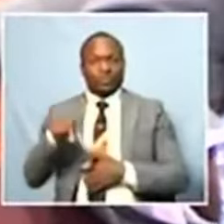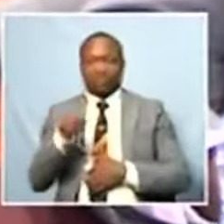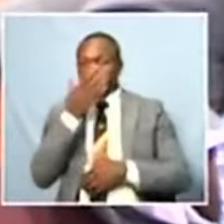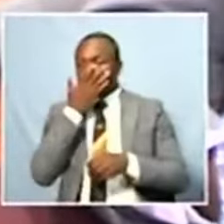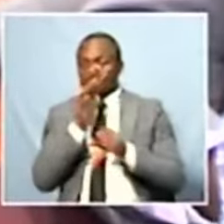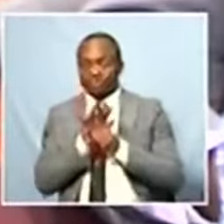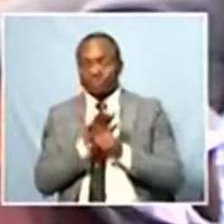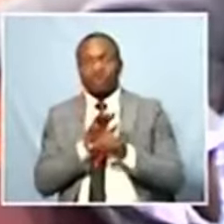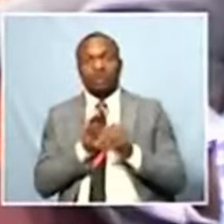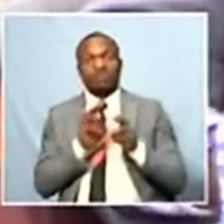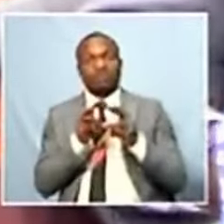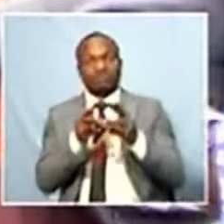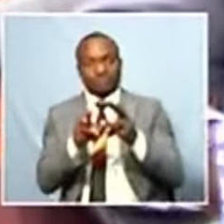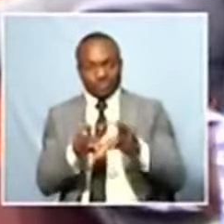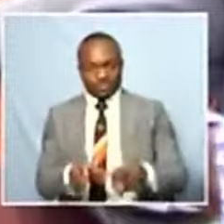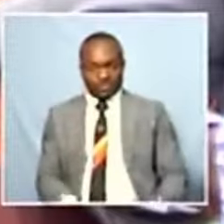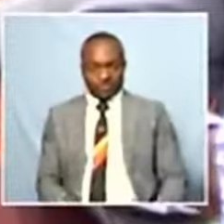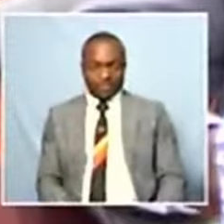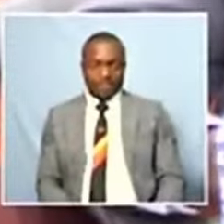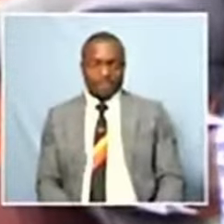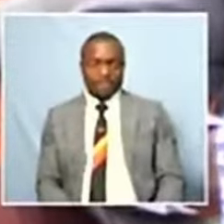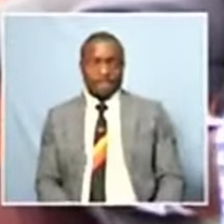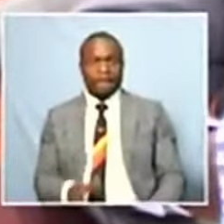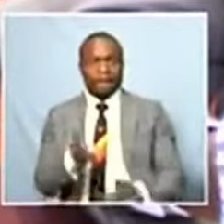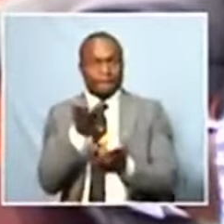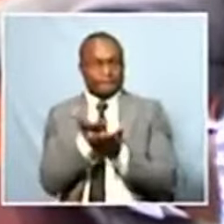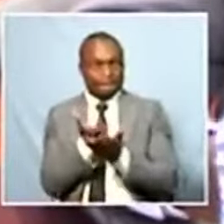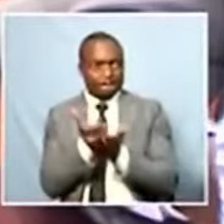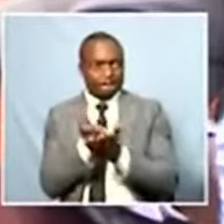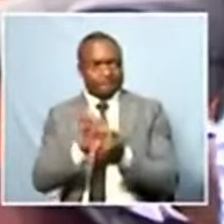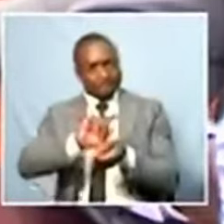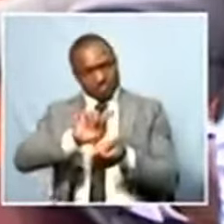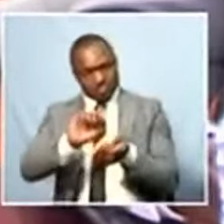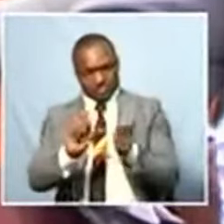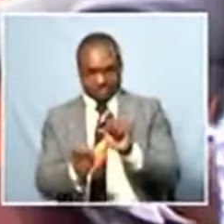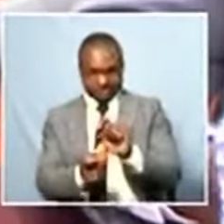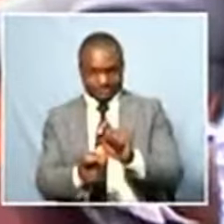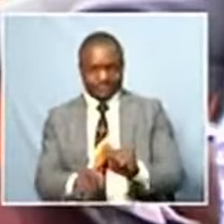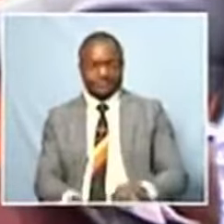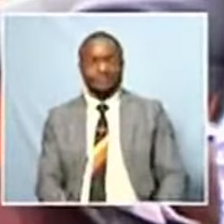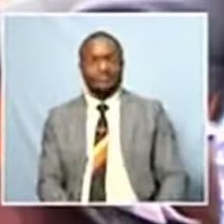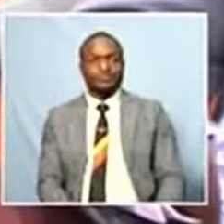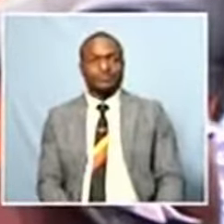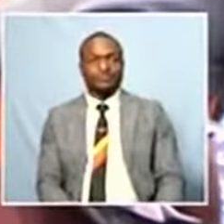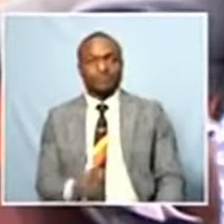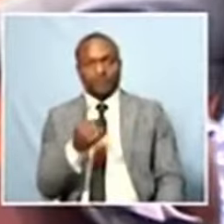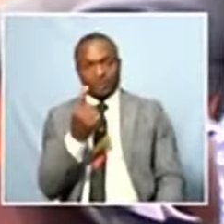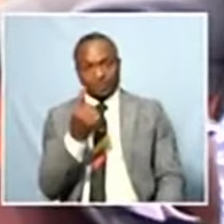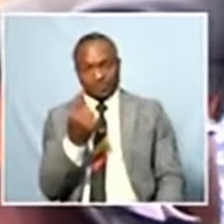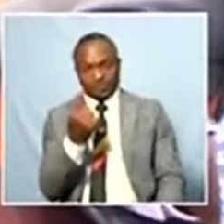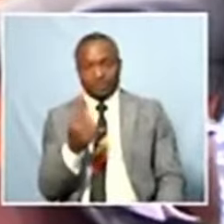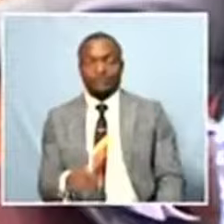assurance mechanisms. The proposed changes. 1.